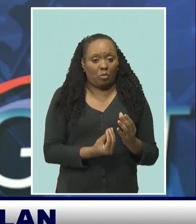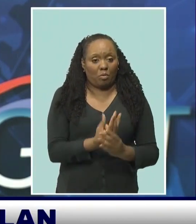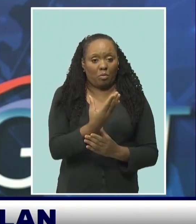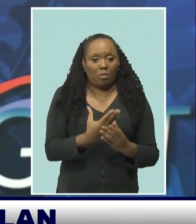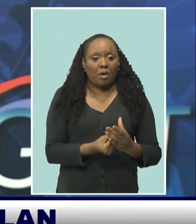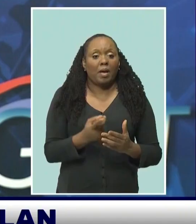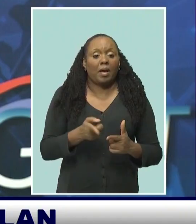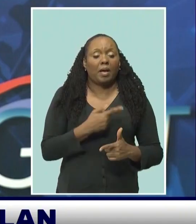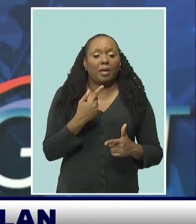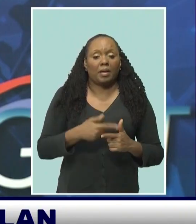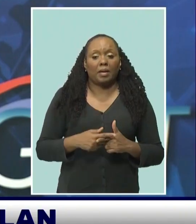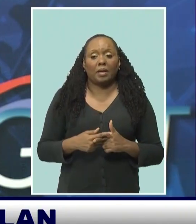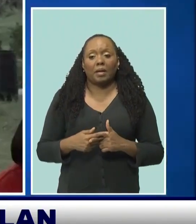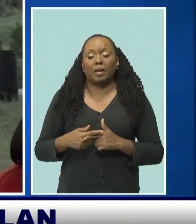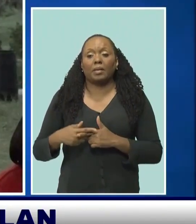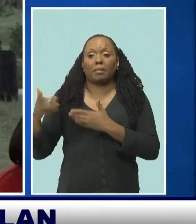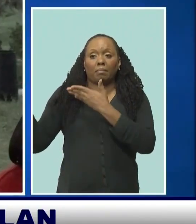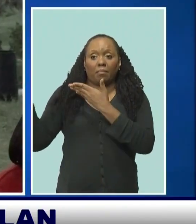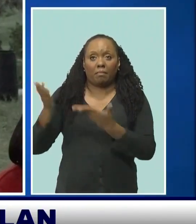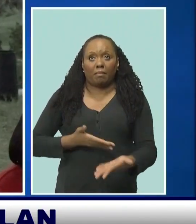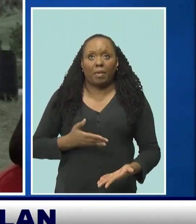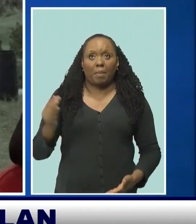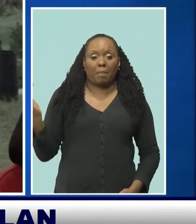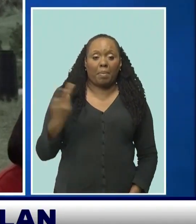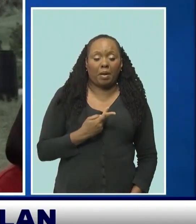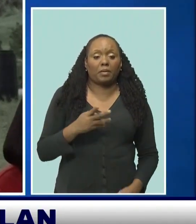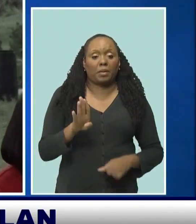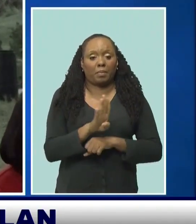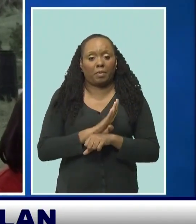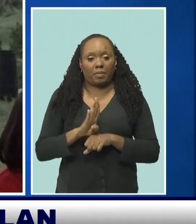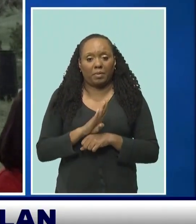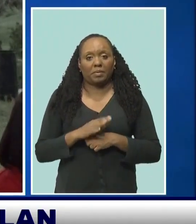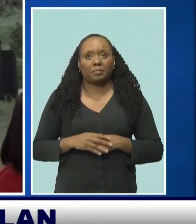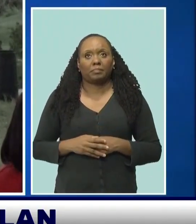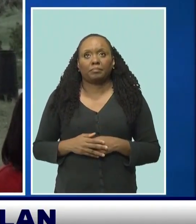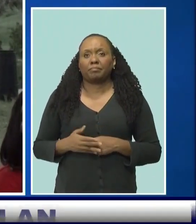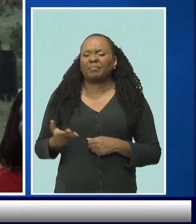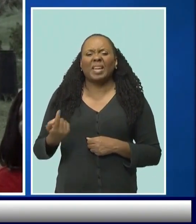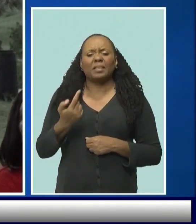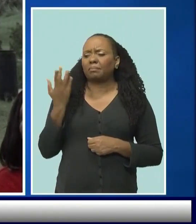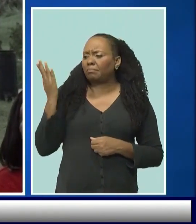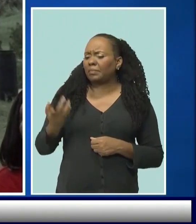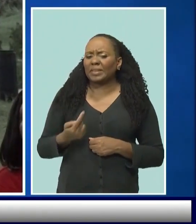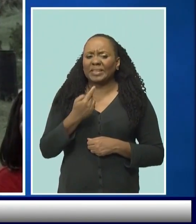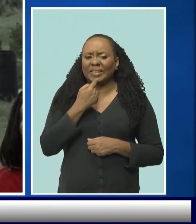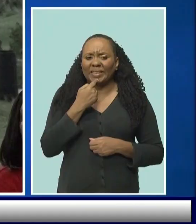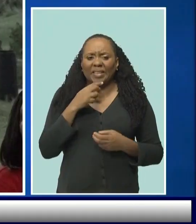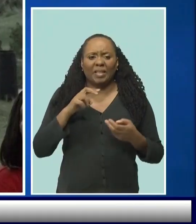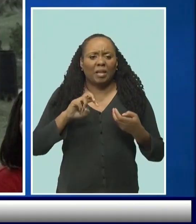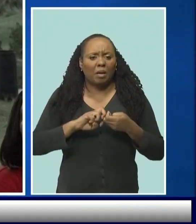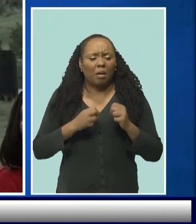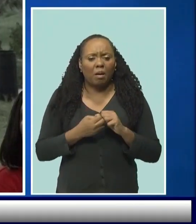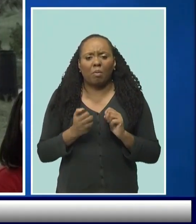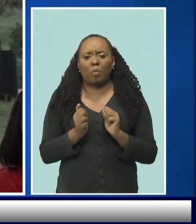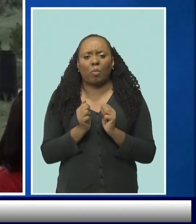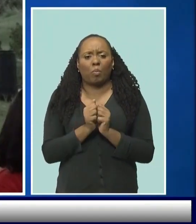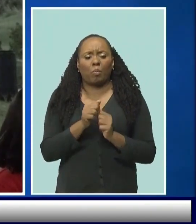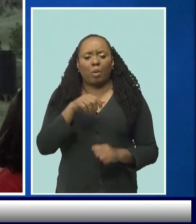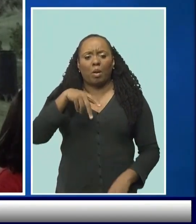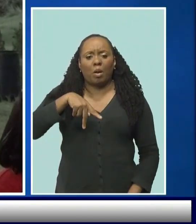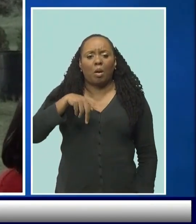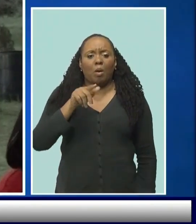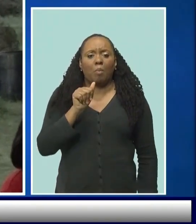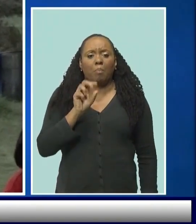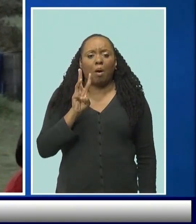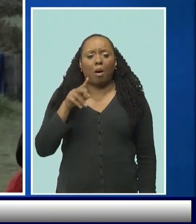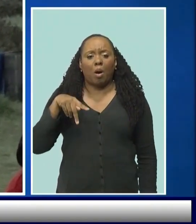locally. We have serious problems with pawpaw in Barbados. There's a disease called bunchy top disease that kills